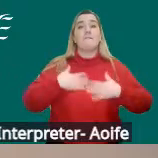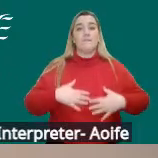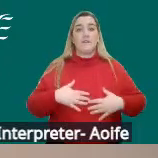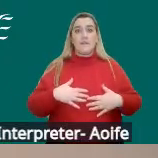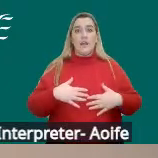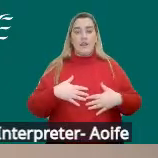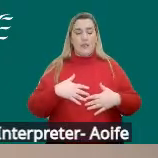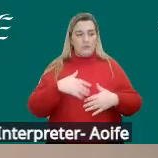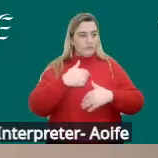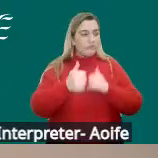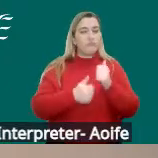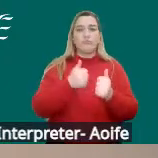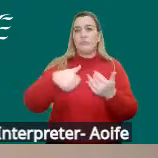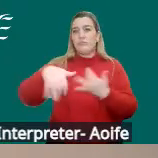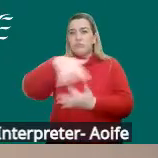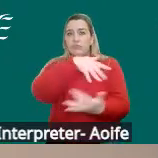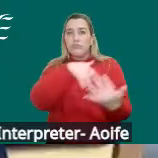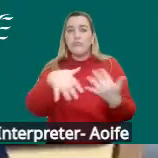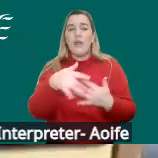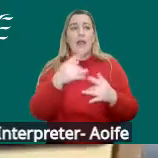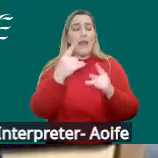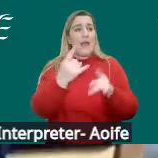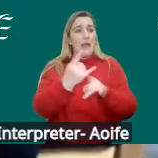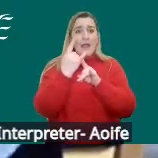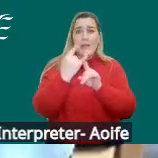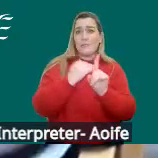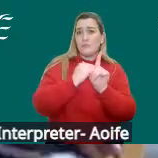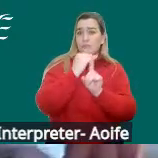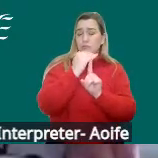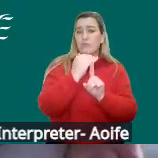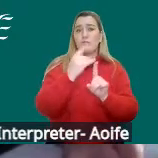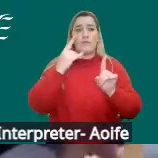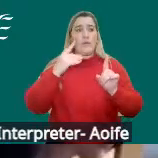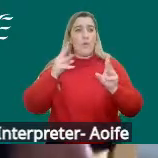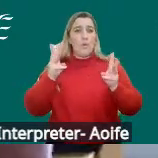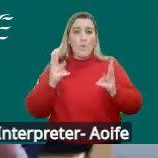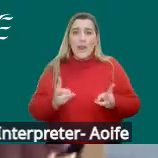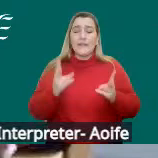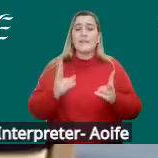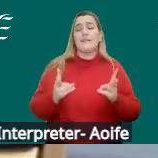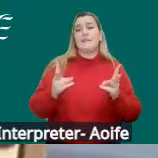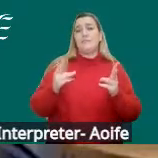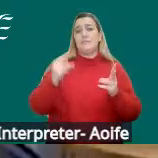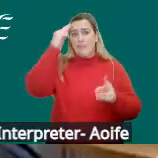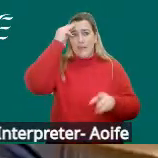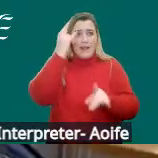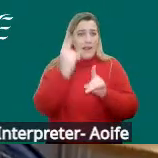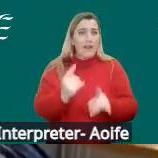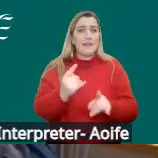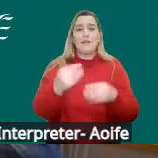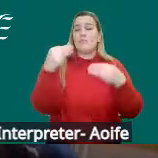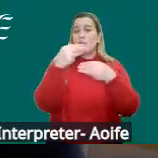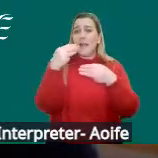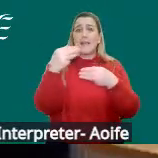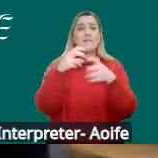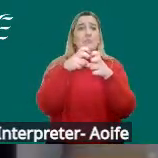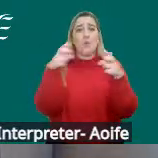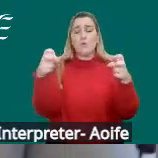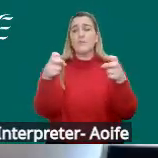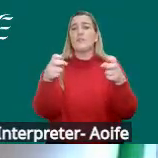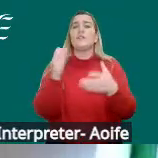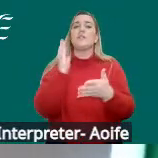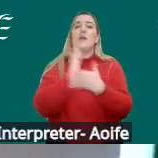on our mental well-being, helps us maintain a healthy weight, protects our bones, and reduces our risk of developing disease of the